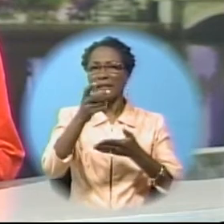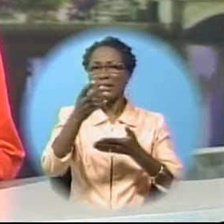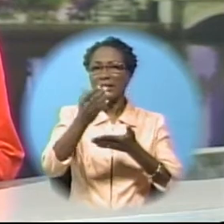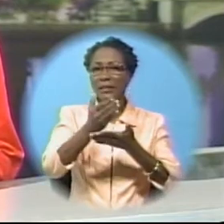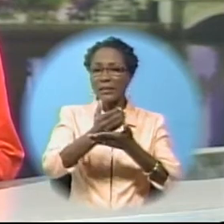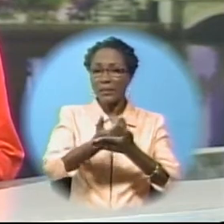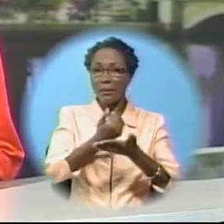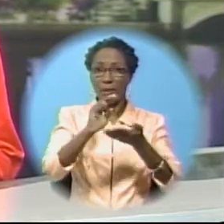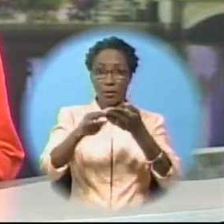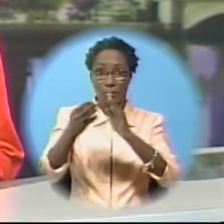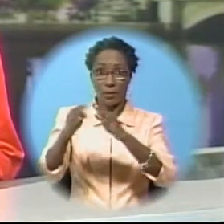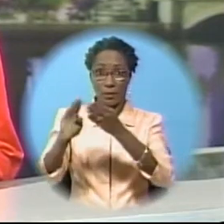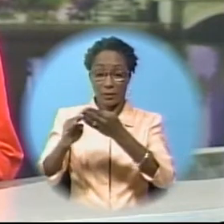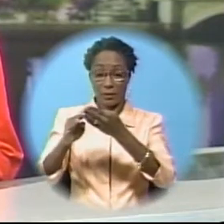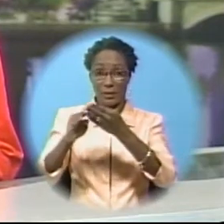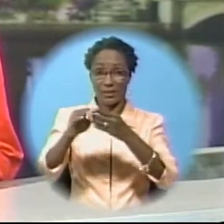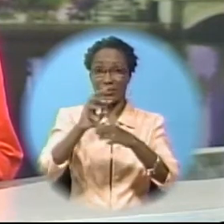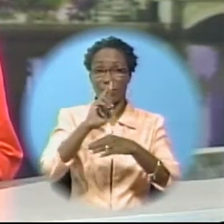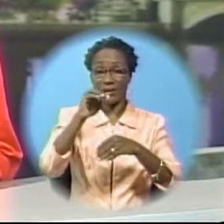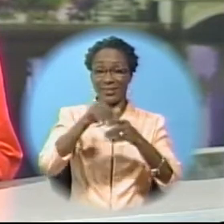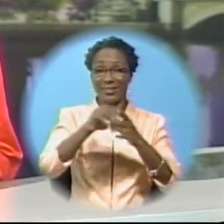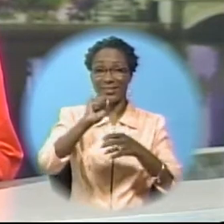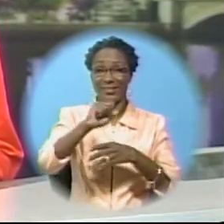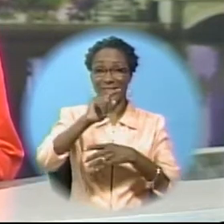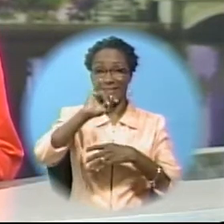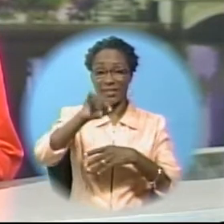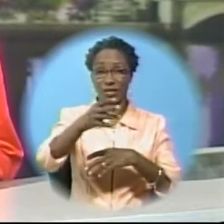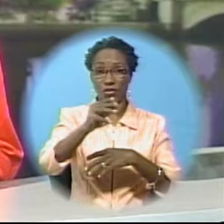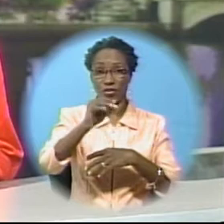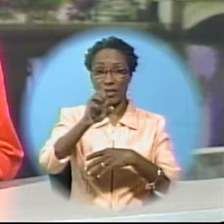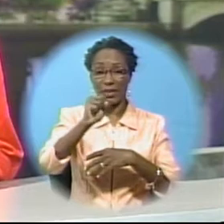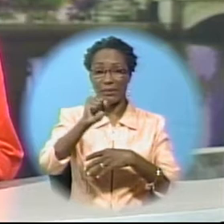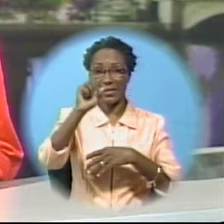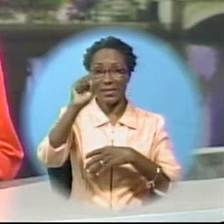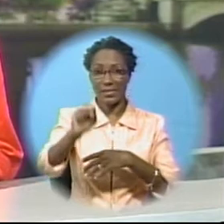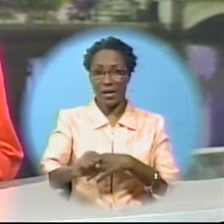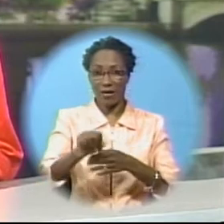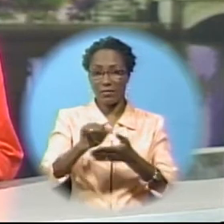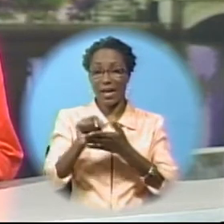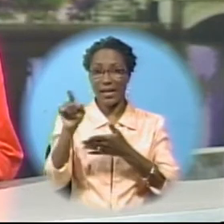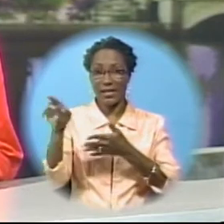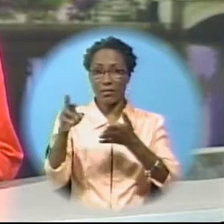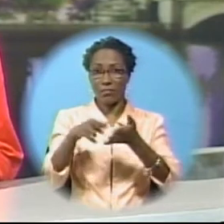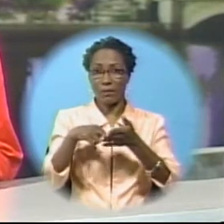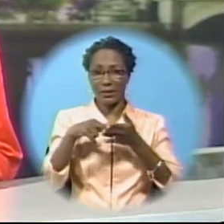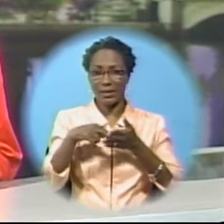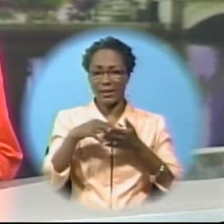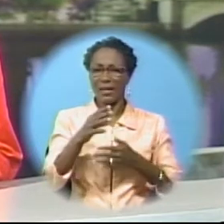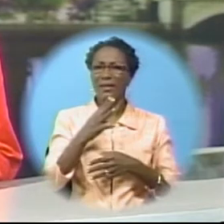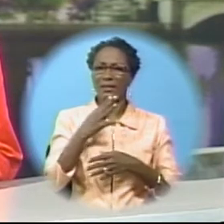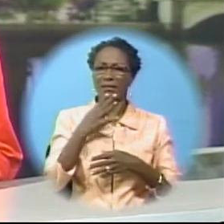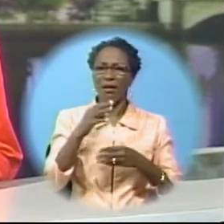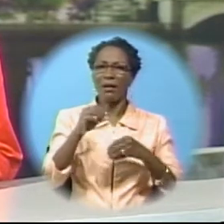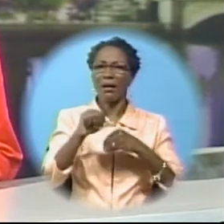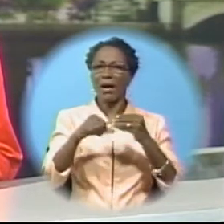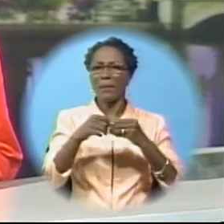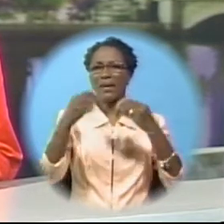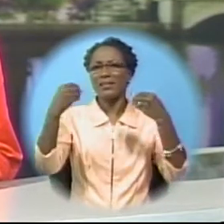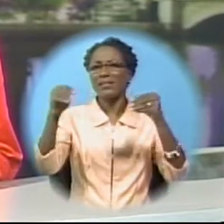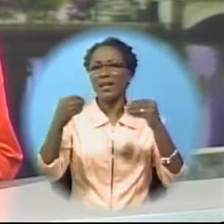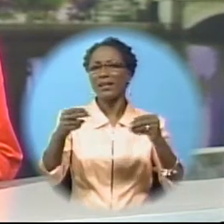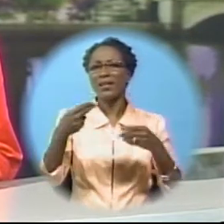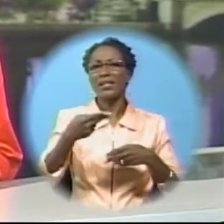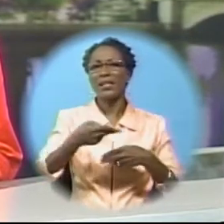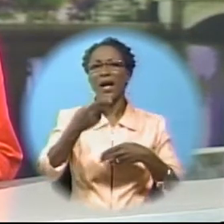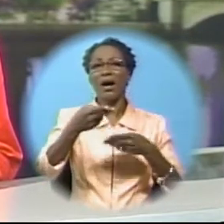constituency of St. James South, represented by Mr. Ennis. The minister also touched on the issue of vending on the highway, saying efforts to address